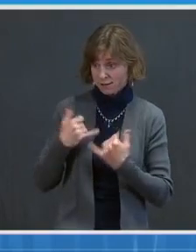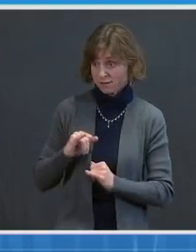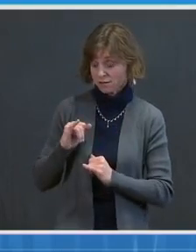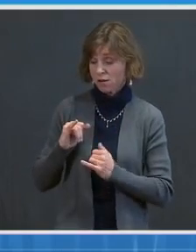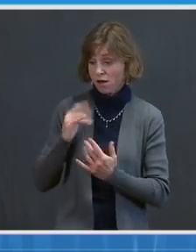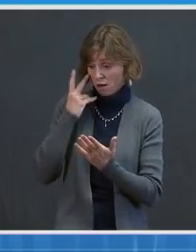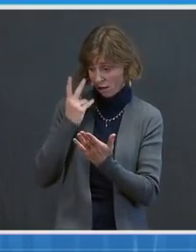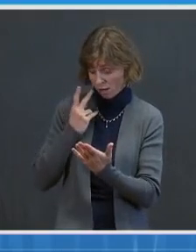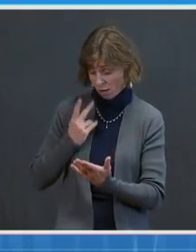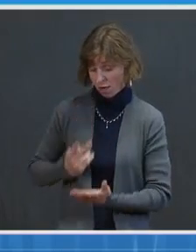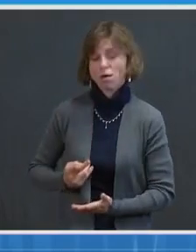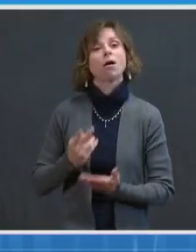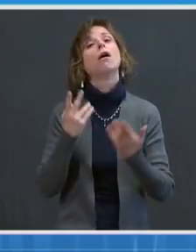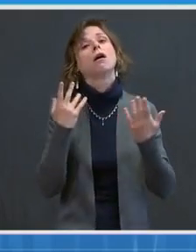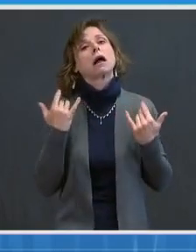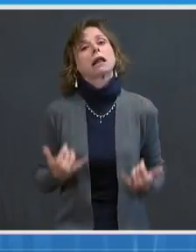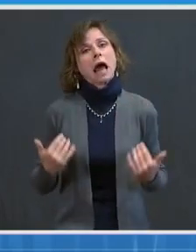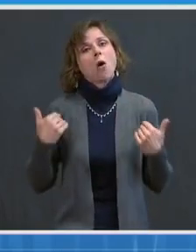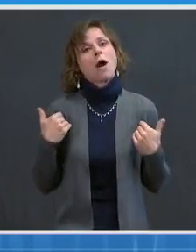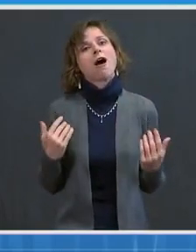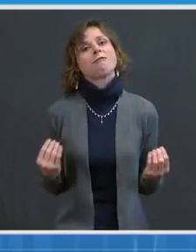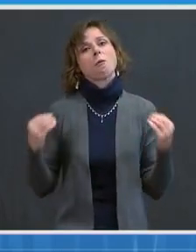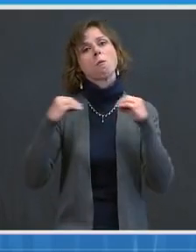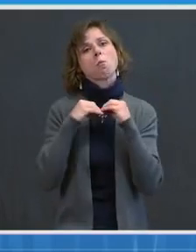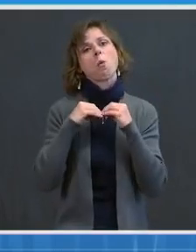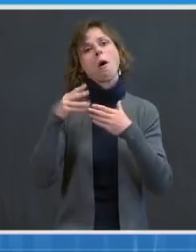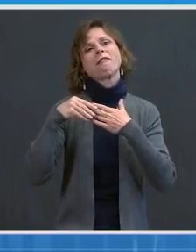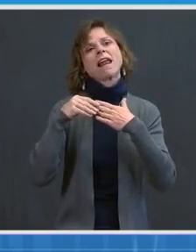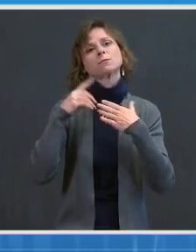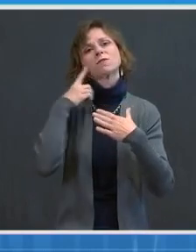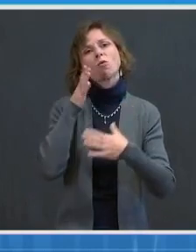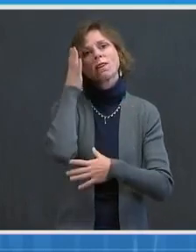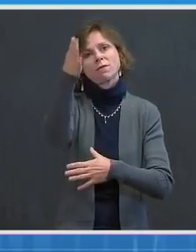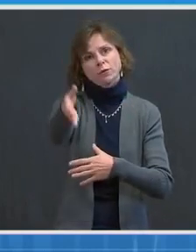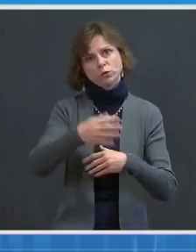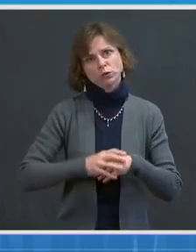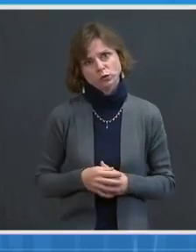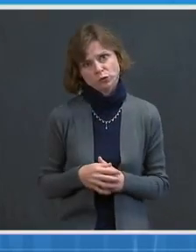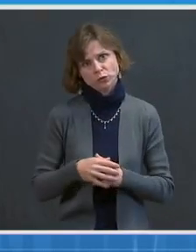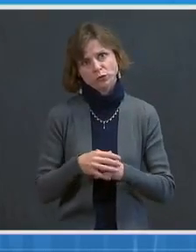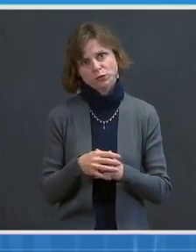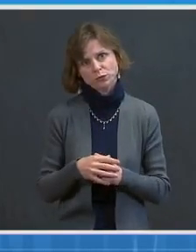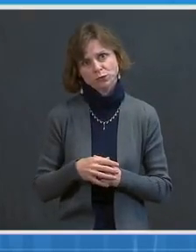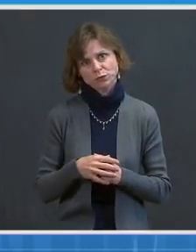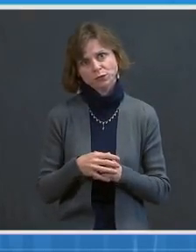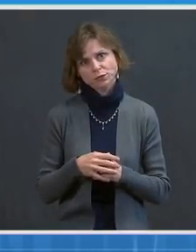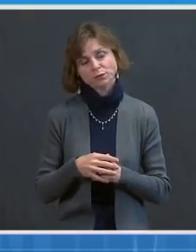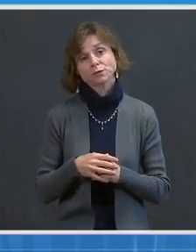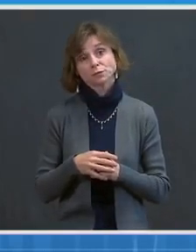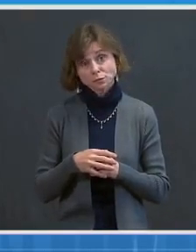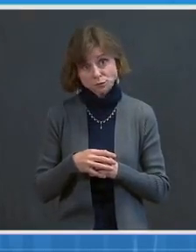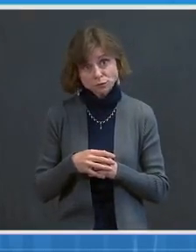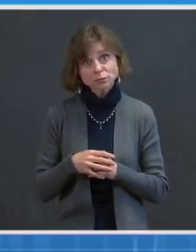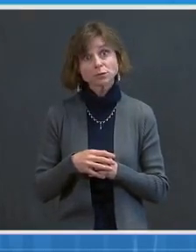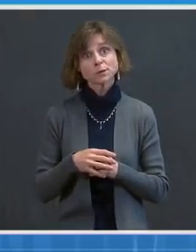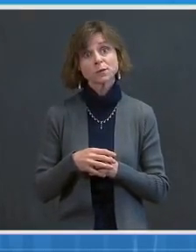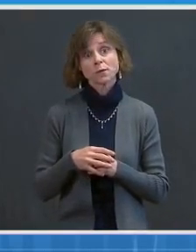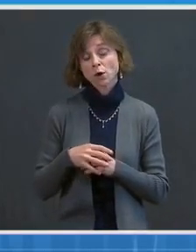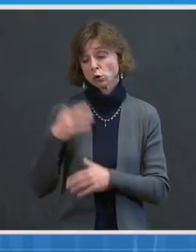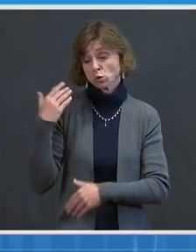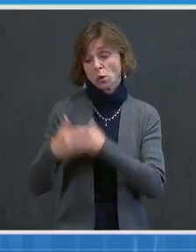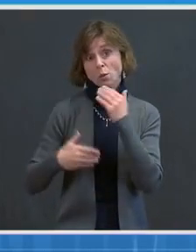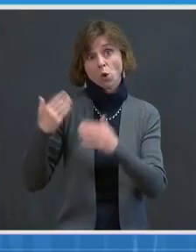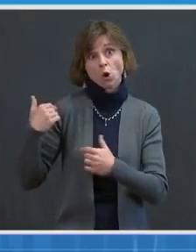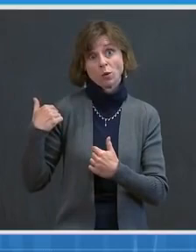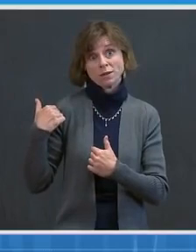flexibility for our upcoming needs. So to review some of our progress from the vaccination program over the first 49